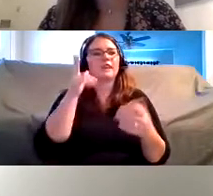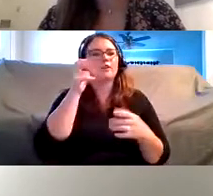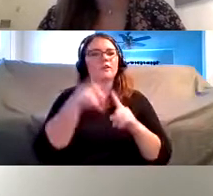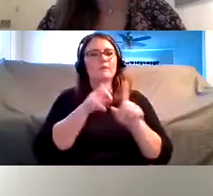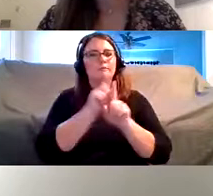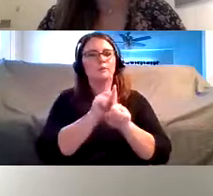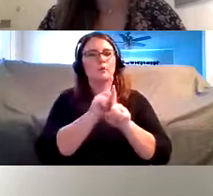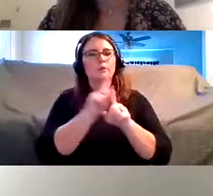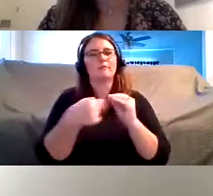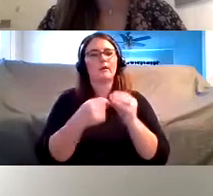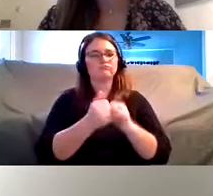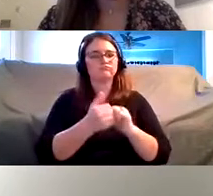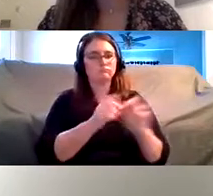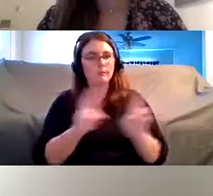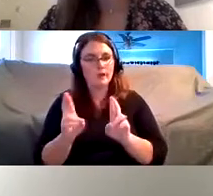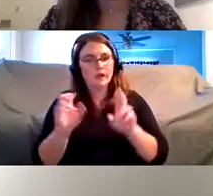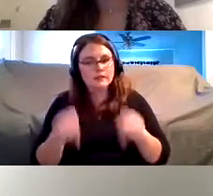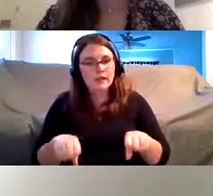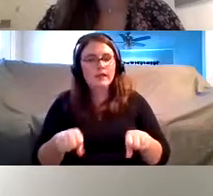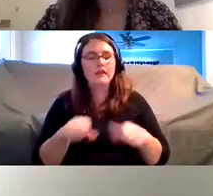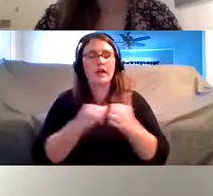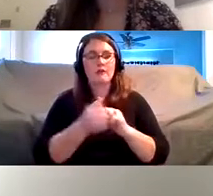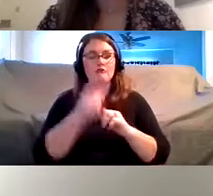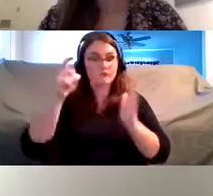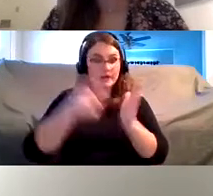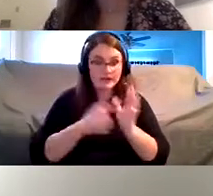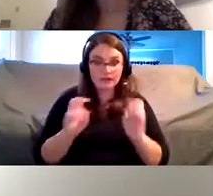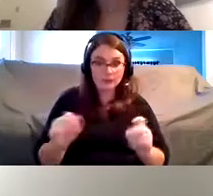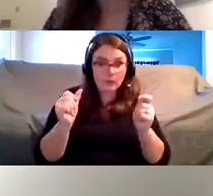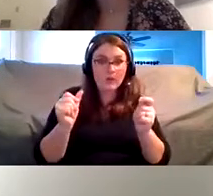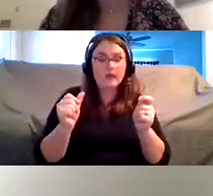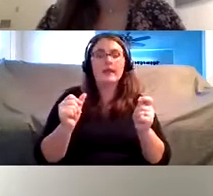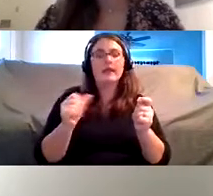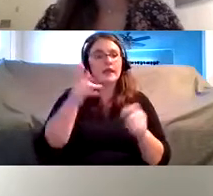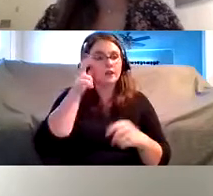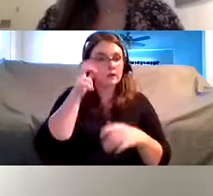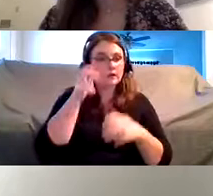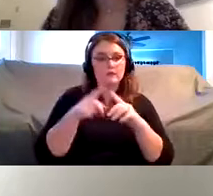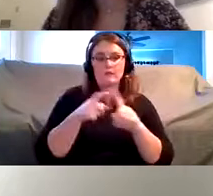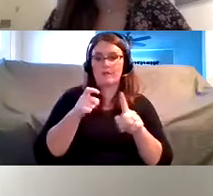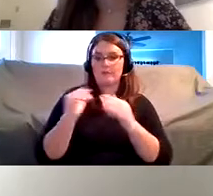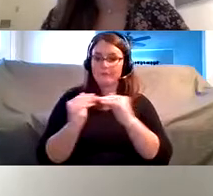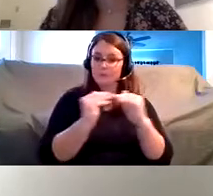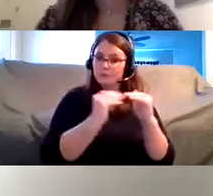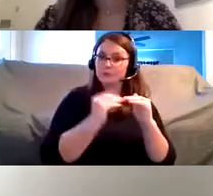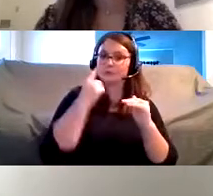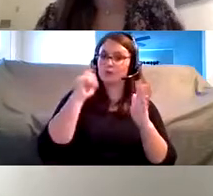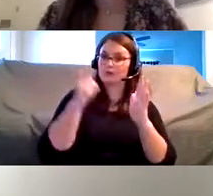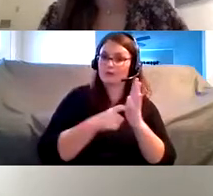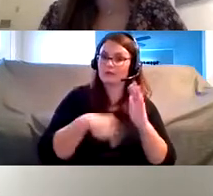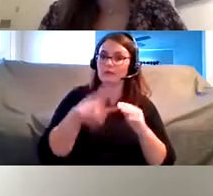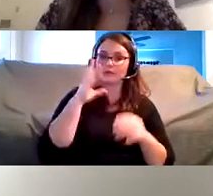some of those, and hearing from peers about their experiences and how our experiences are very different than